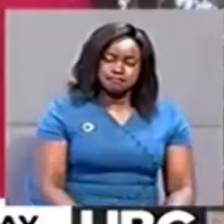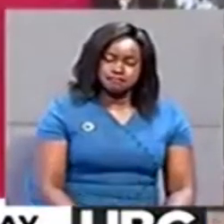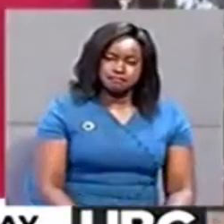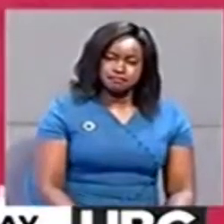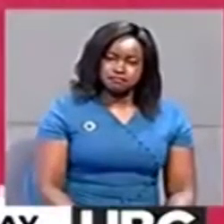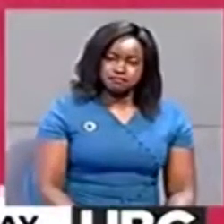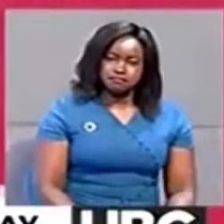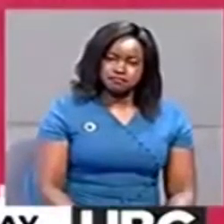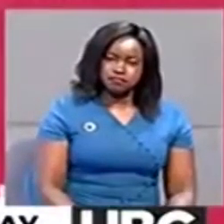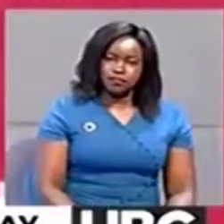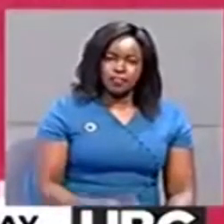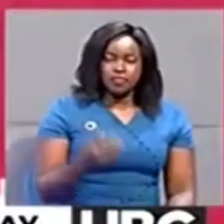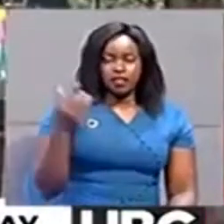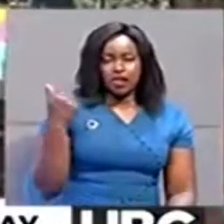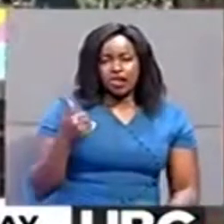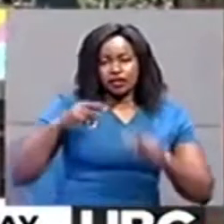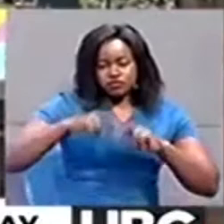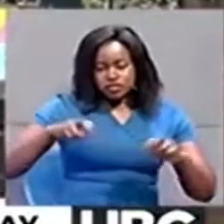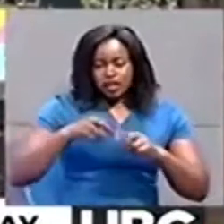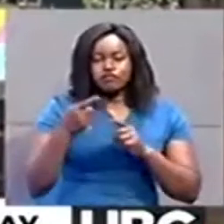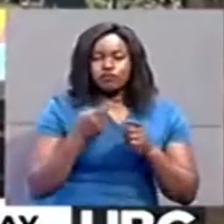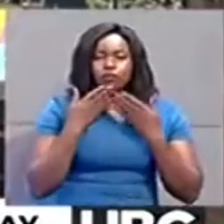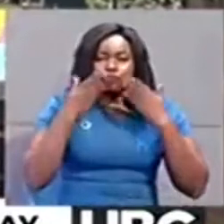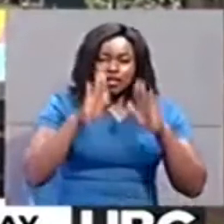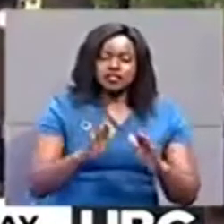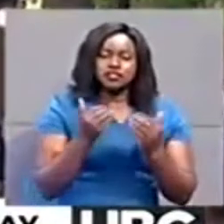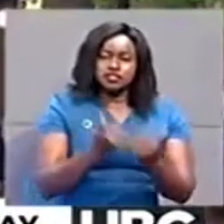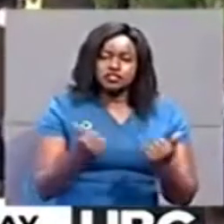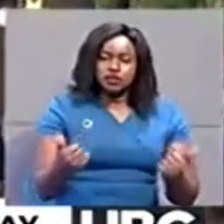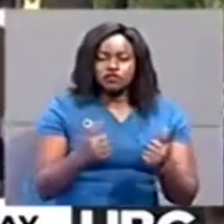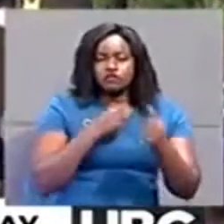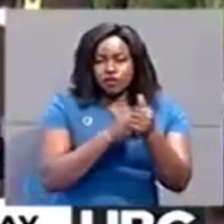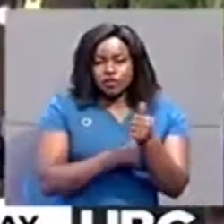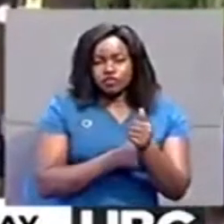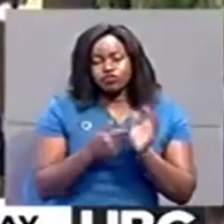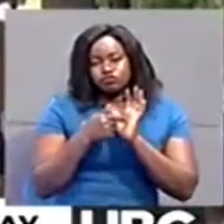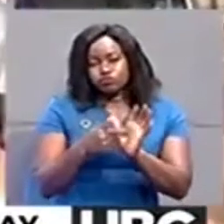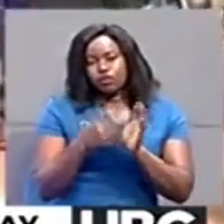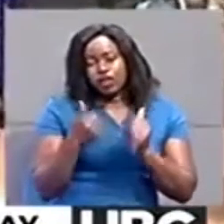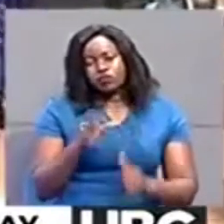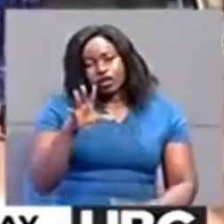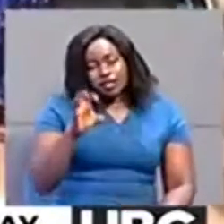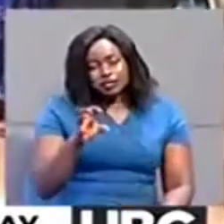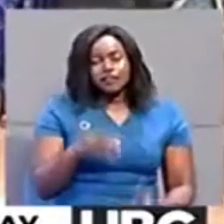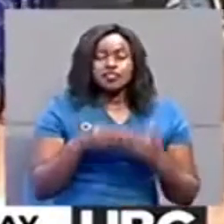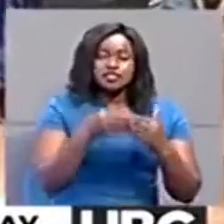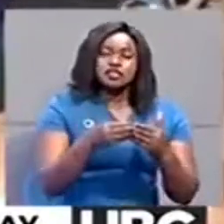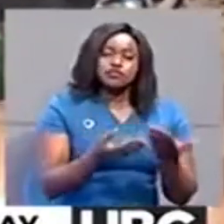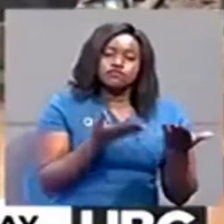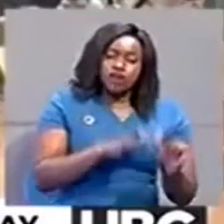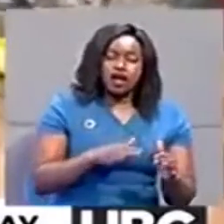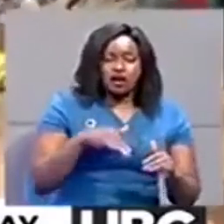A recent research done by Blessed Child Foundation and partners showed that cancer is now the leading cause of death among